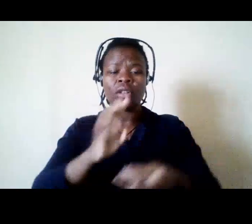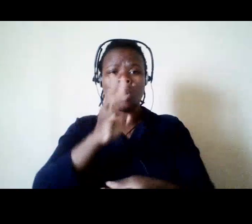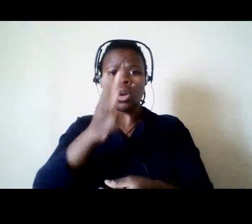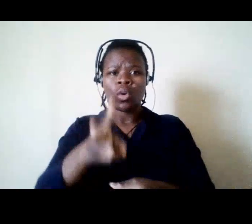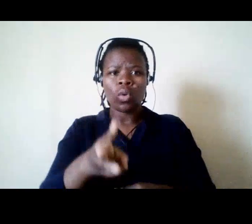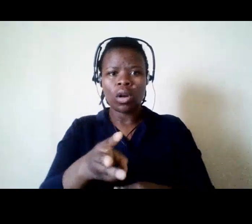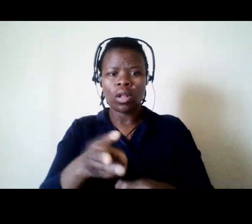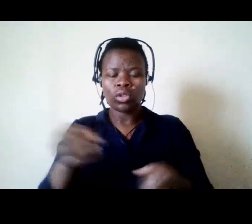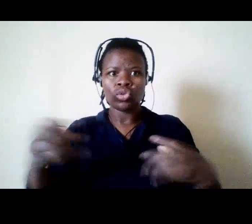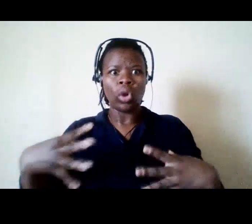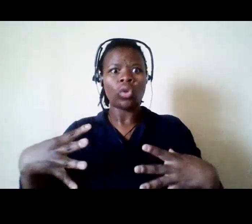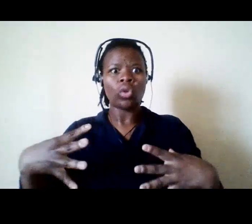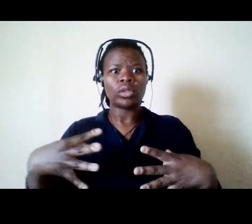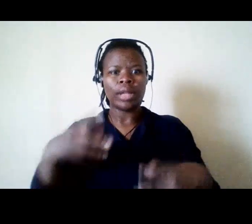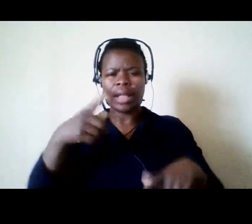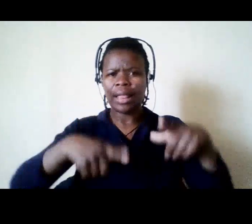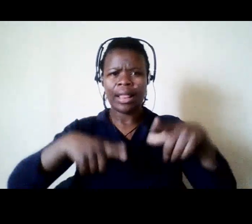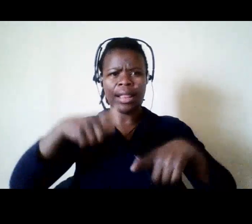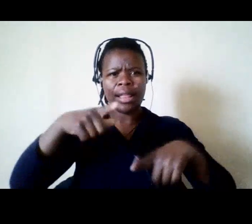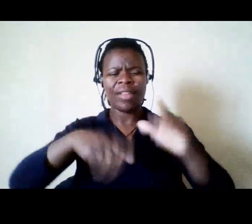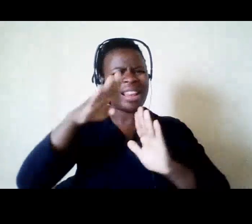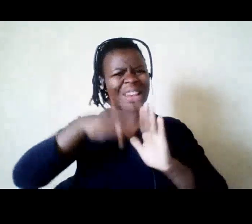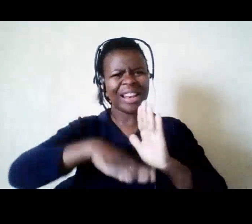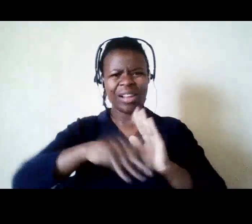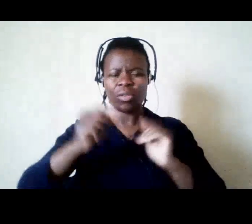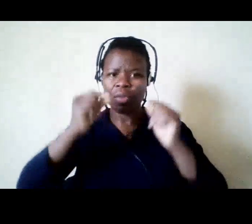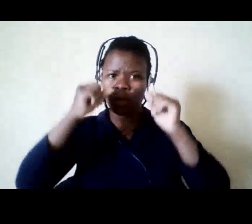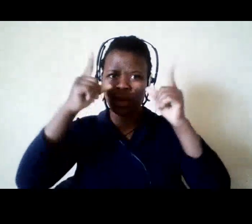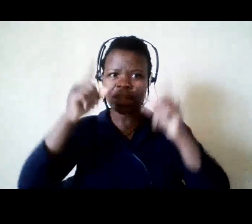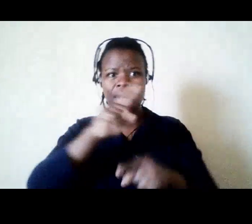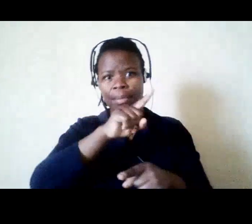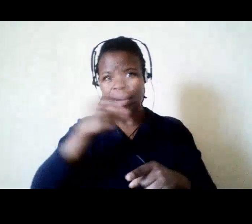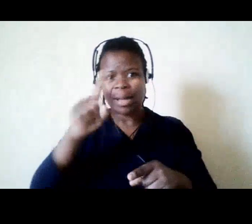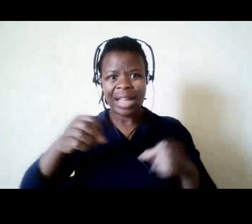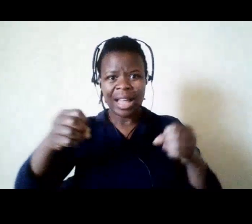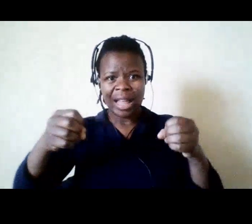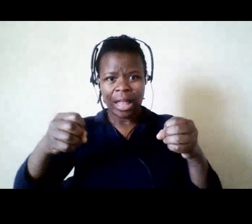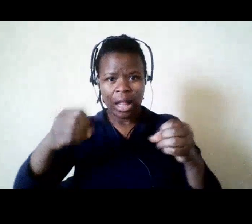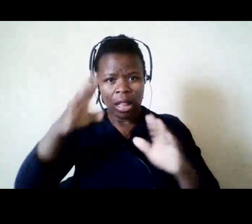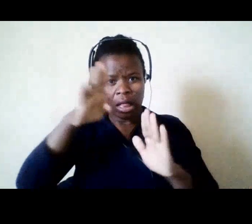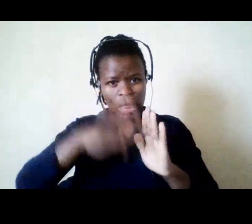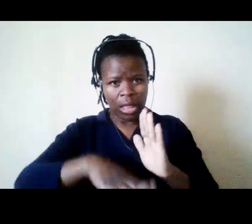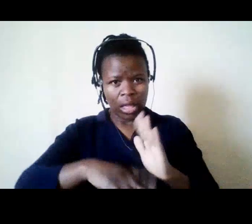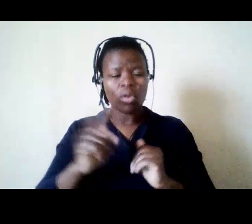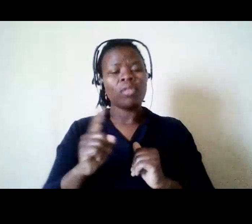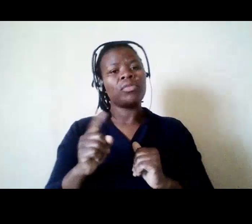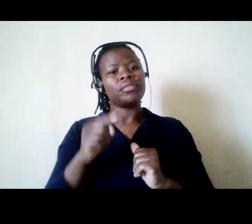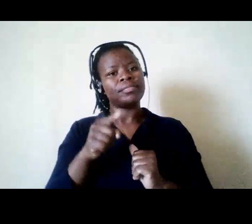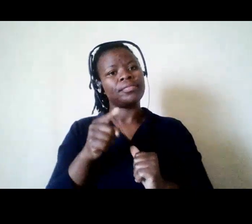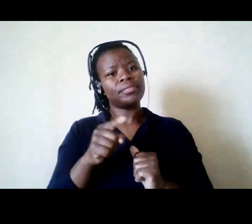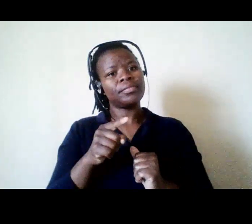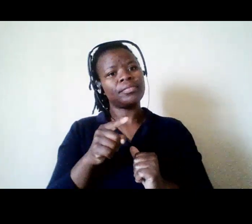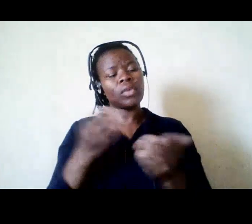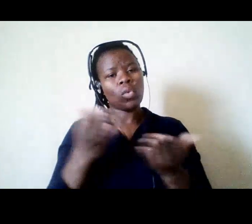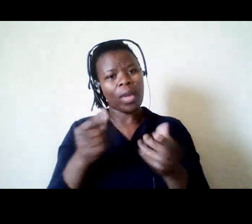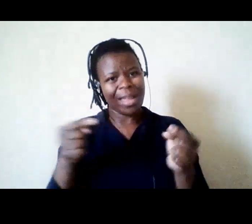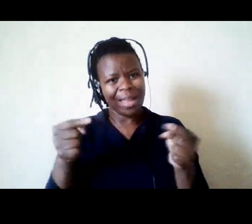not only lack of awareness, but the level of resistance against awareness. When I'm called to come and do